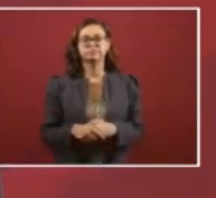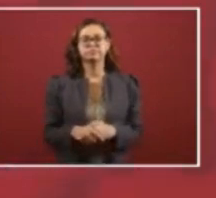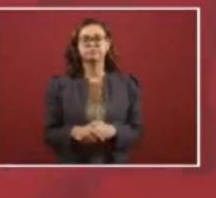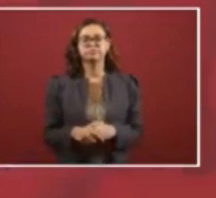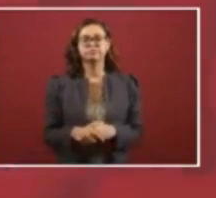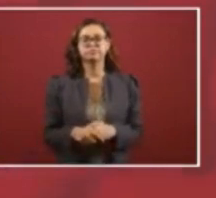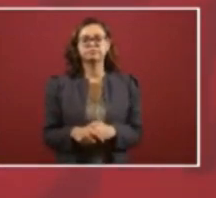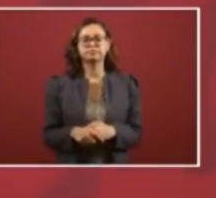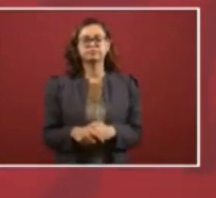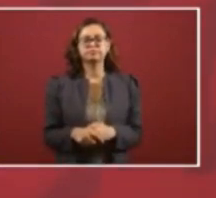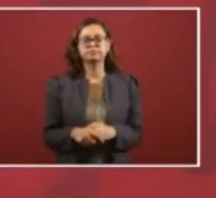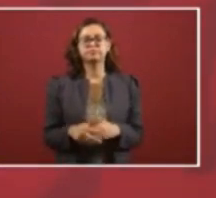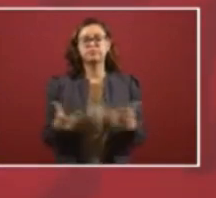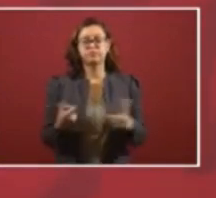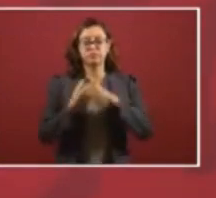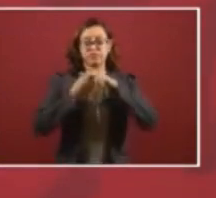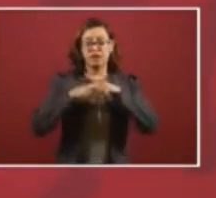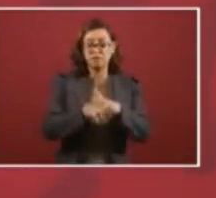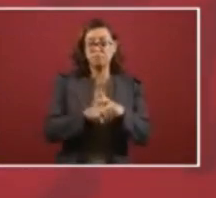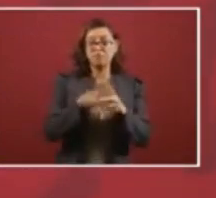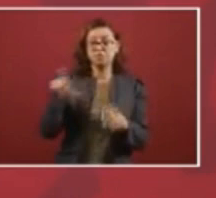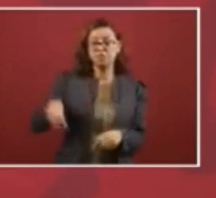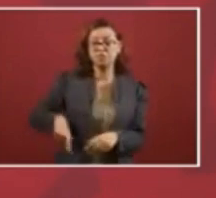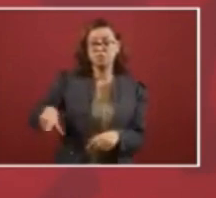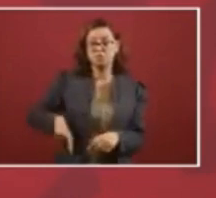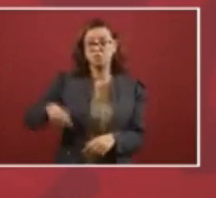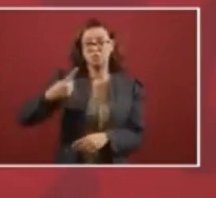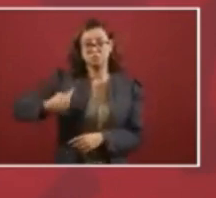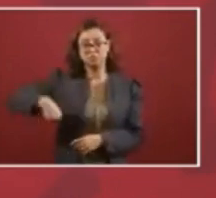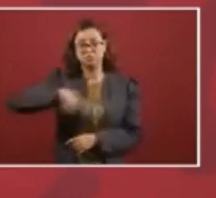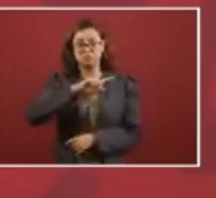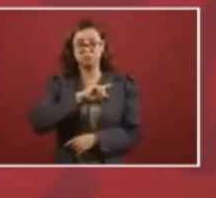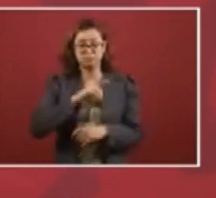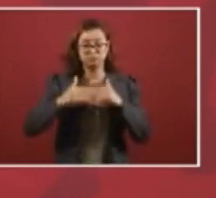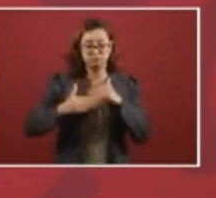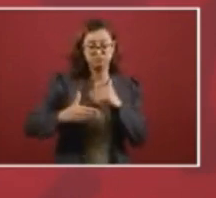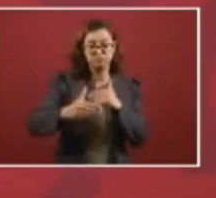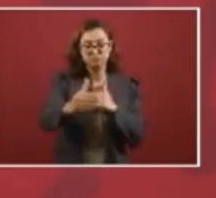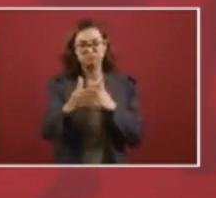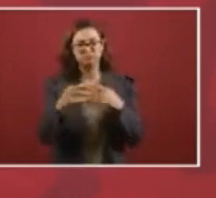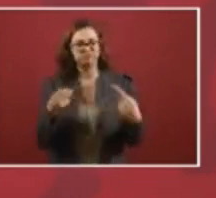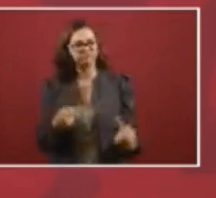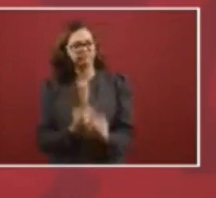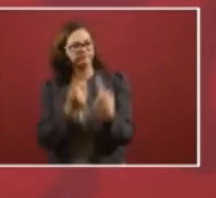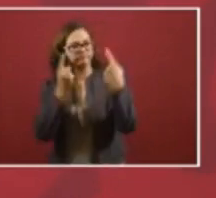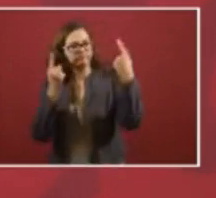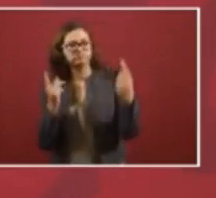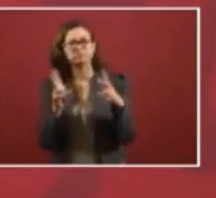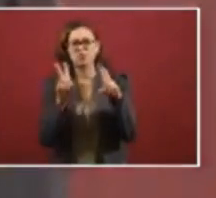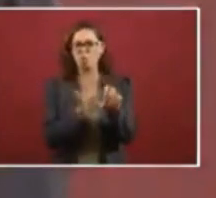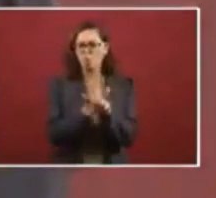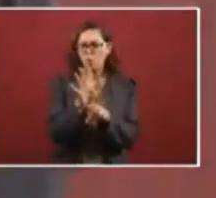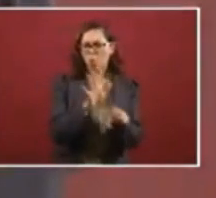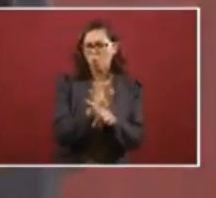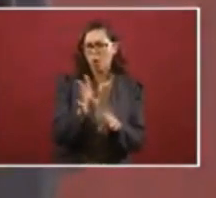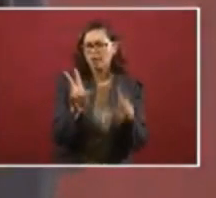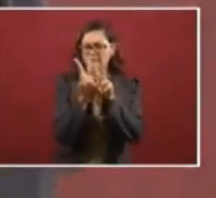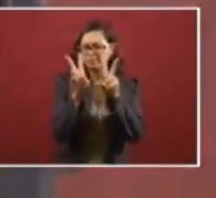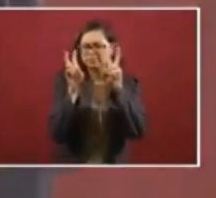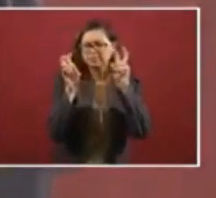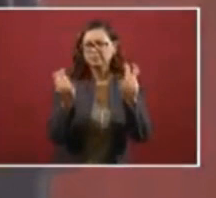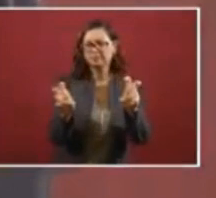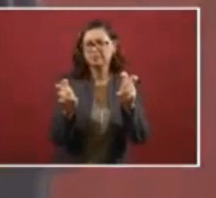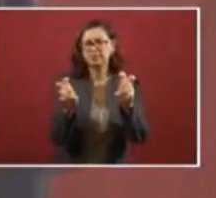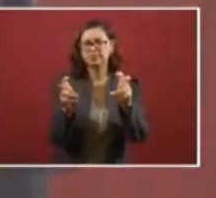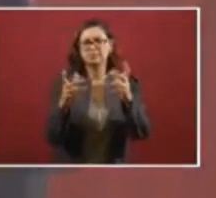There was a controversy since the beginning of our administration regarding the costs